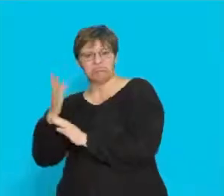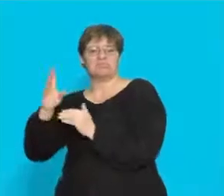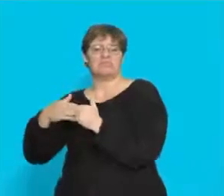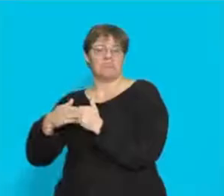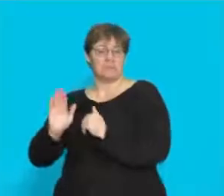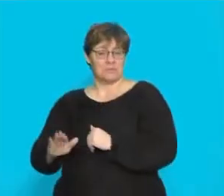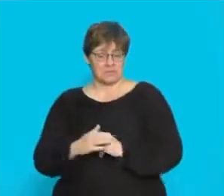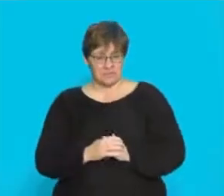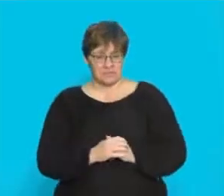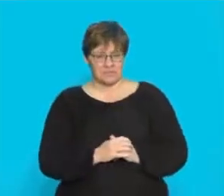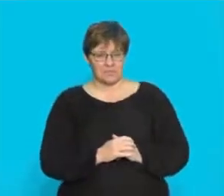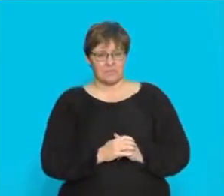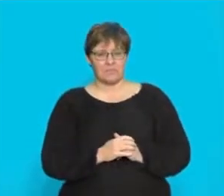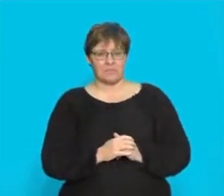that.